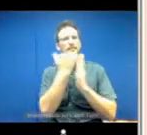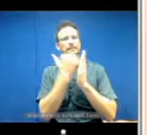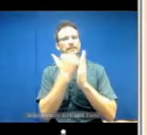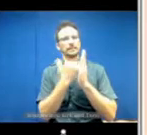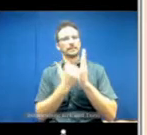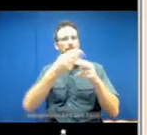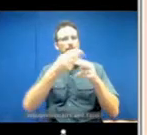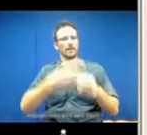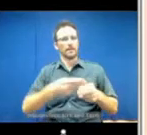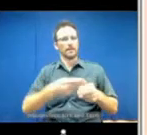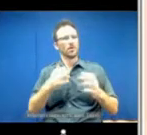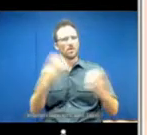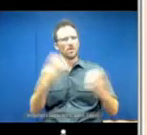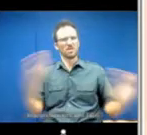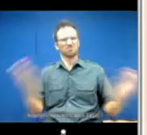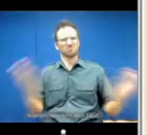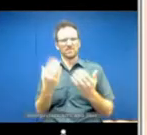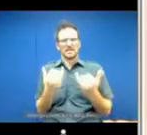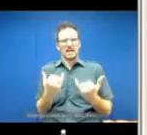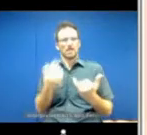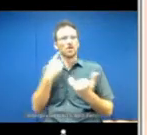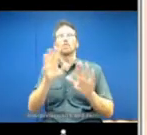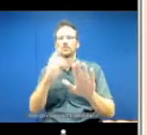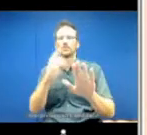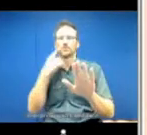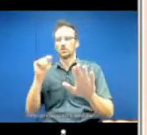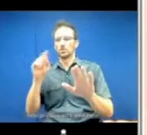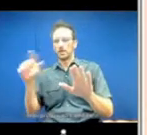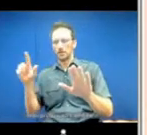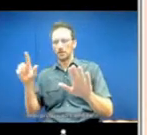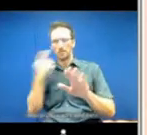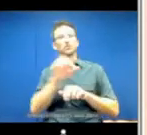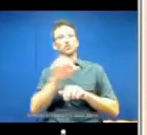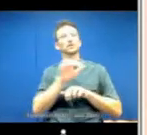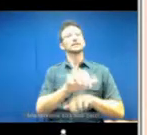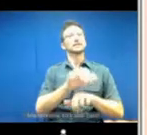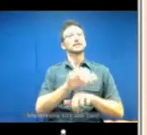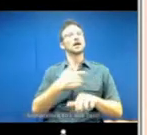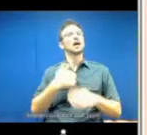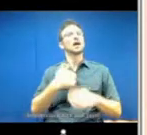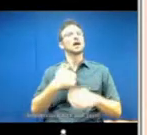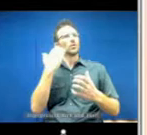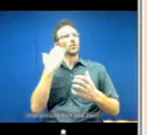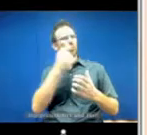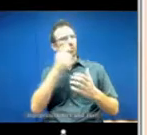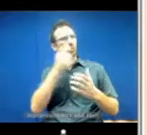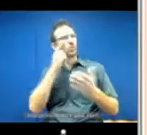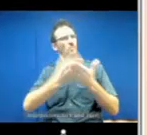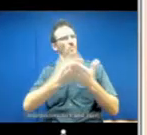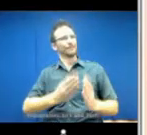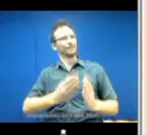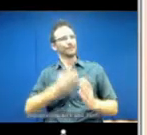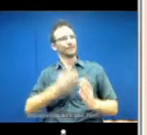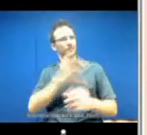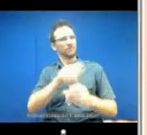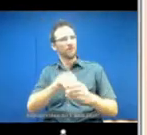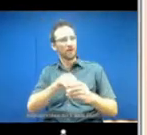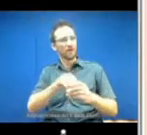That's for a trial. For a deposition, I want to know who the witness is to make sure I don't have any conflicts of interest.